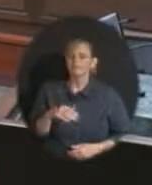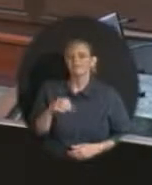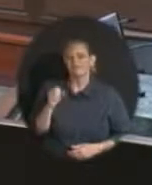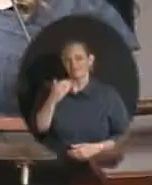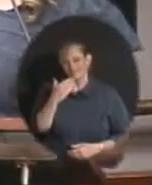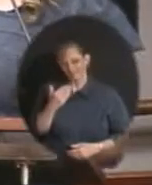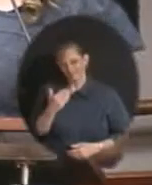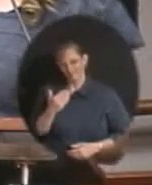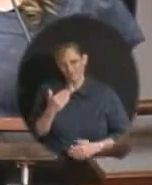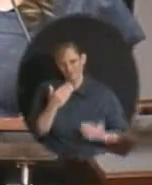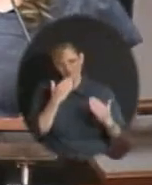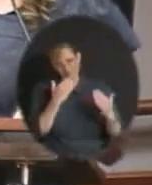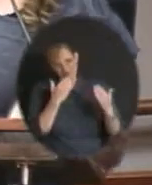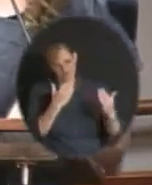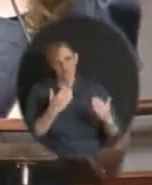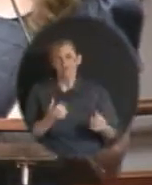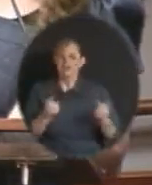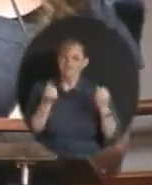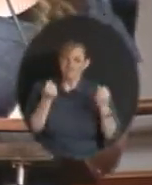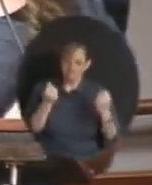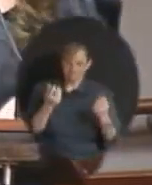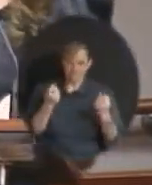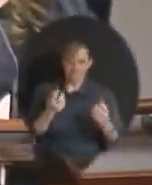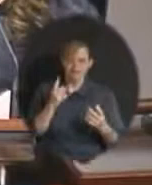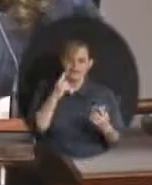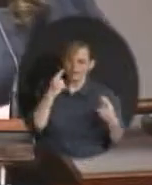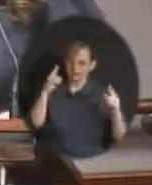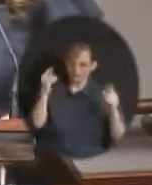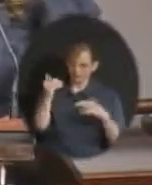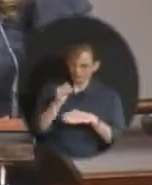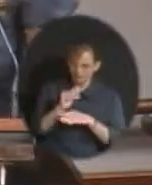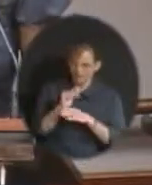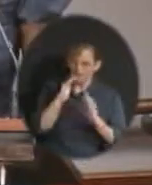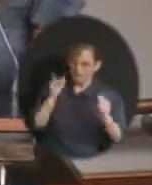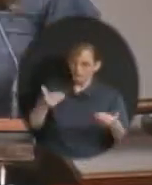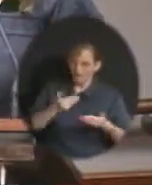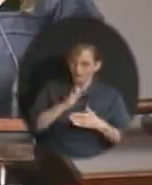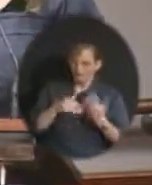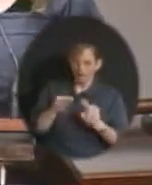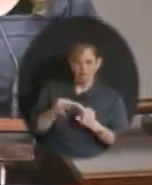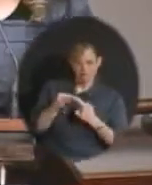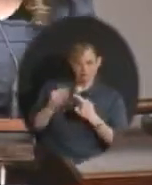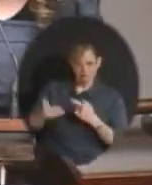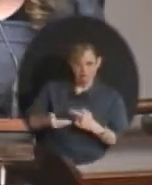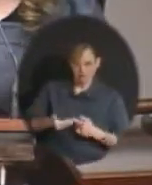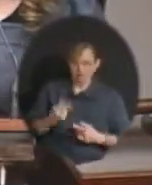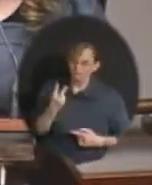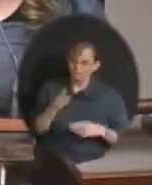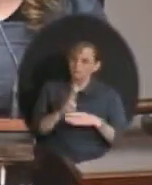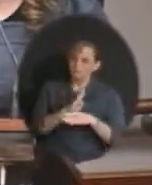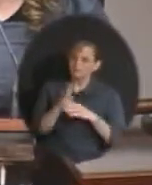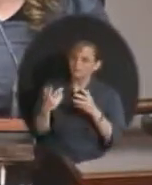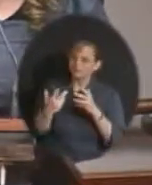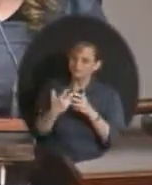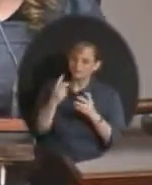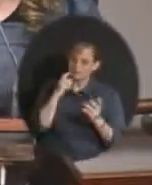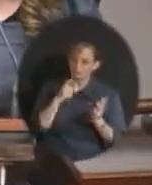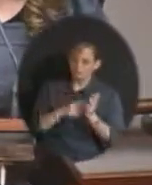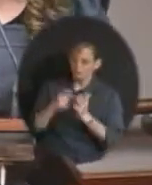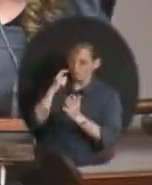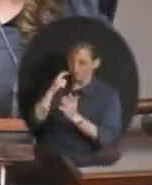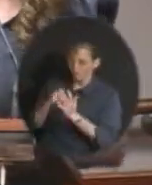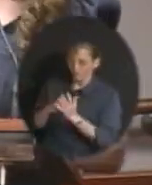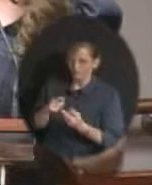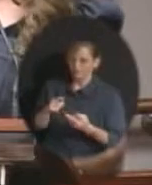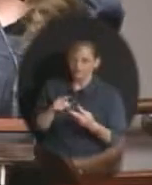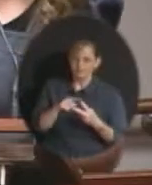numerous accomplishments tonight. I'd like to welcome all of our distinguished guests. We have two business partners to recognize this evening. I'd like to ask